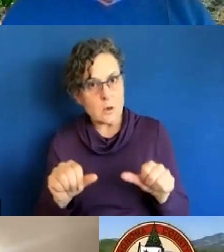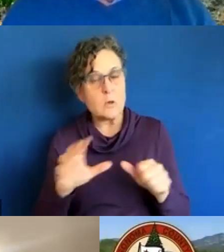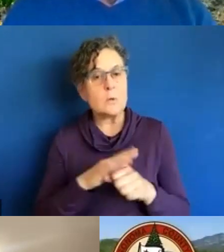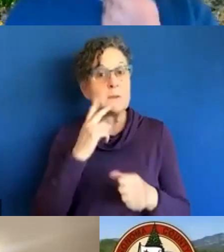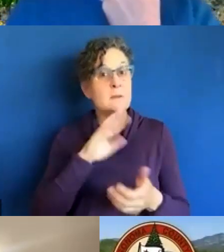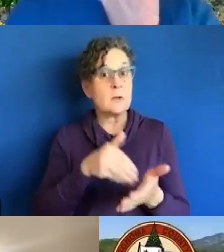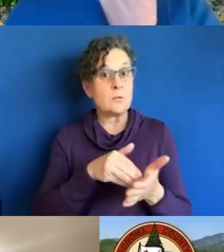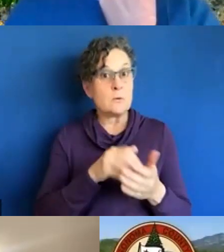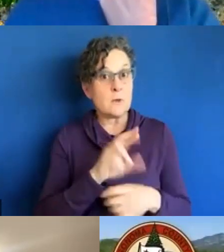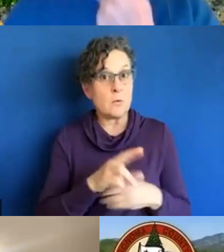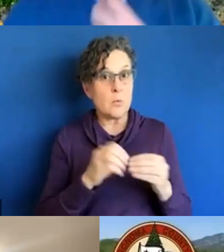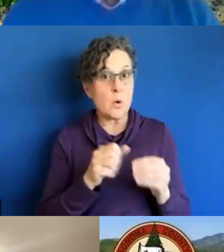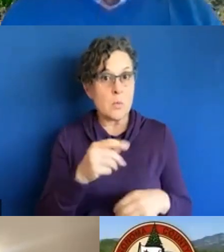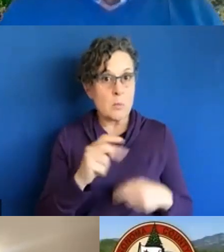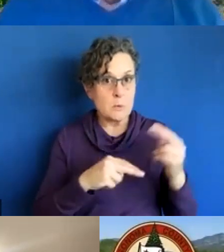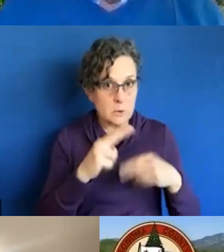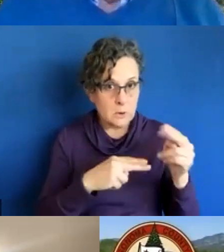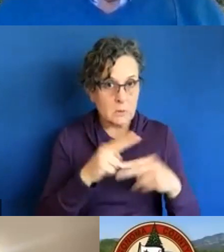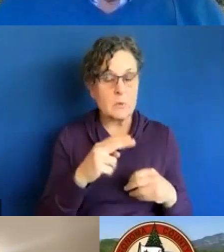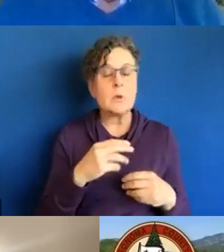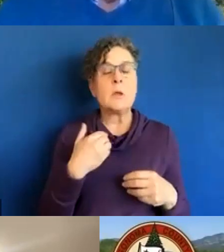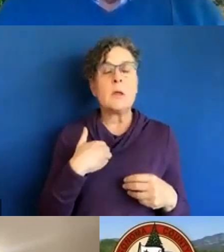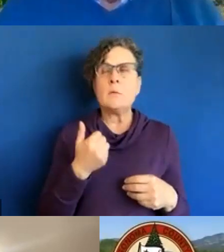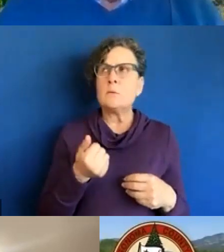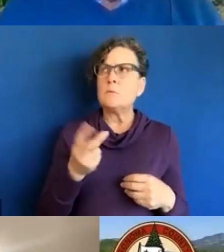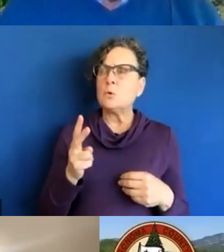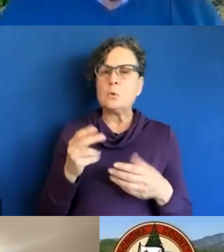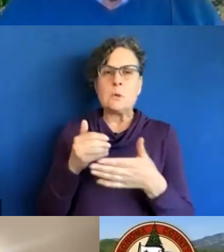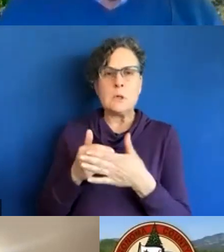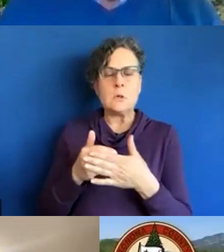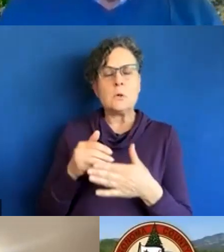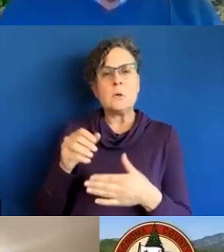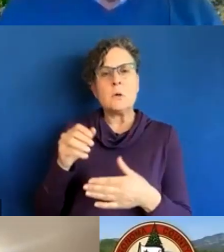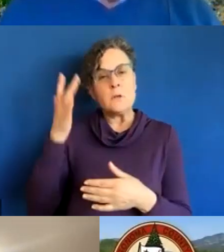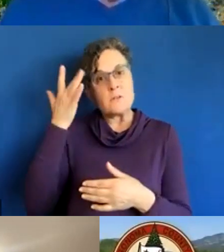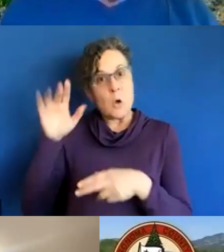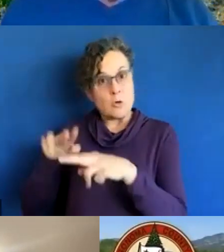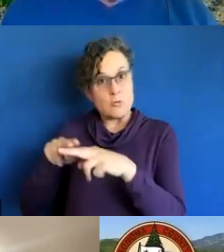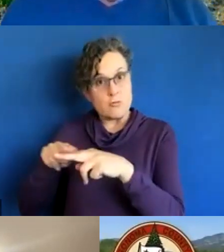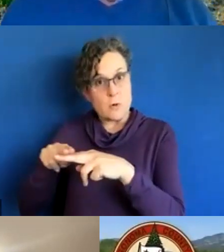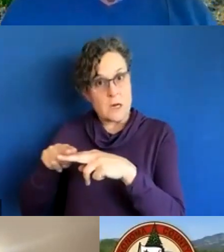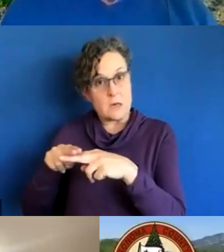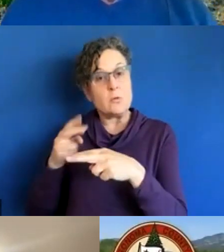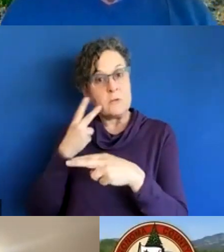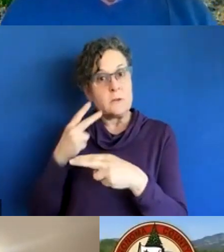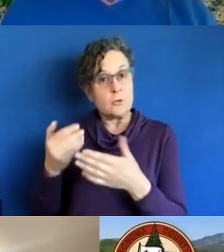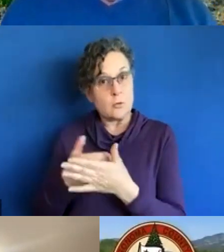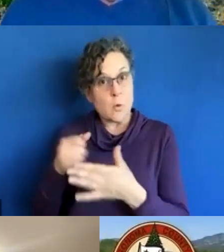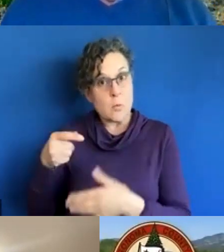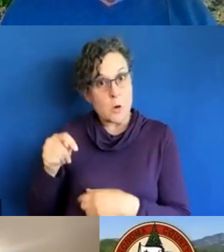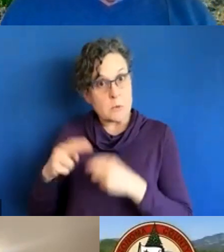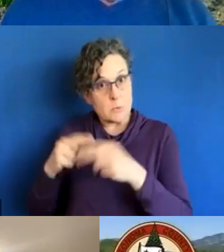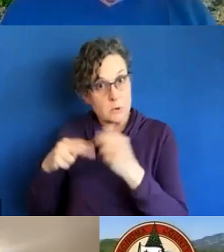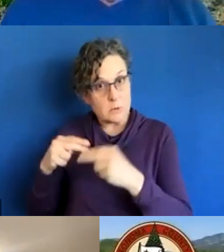Santa Rosa very soon. There's some going on over by the SMART station. All of those have affordable components to